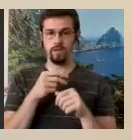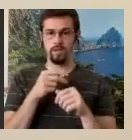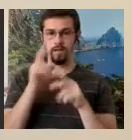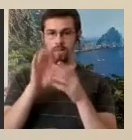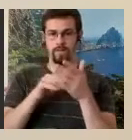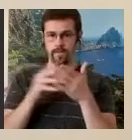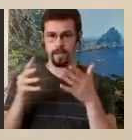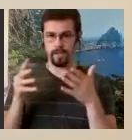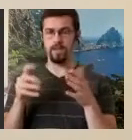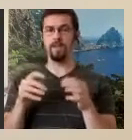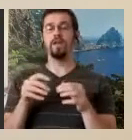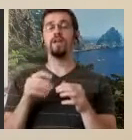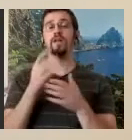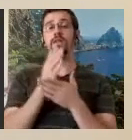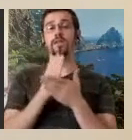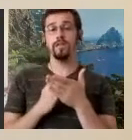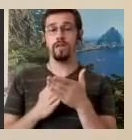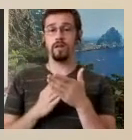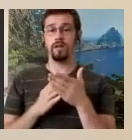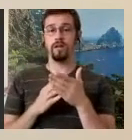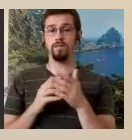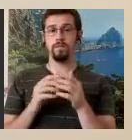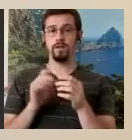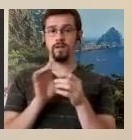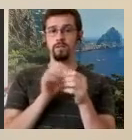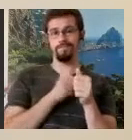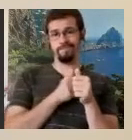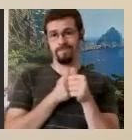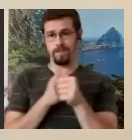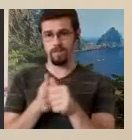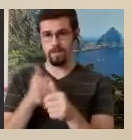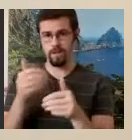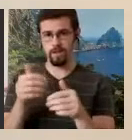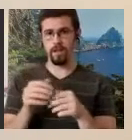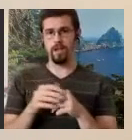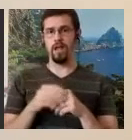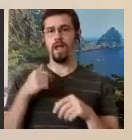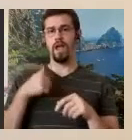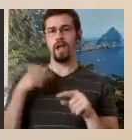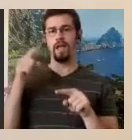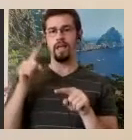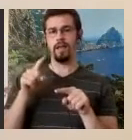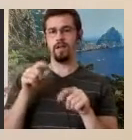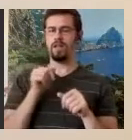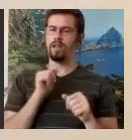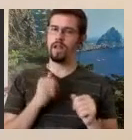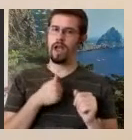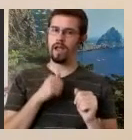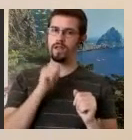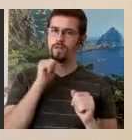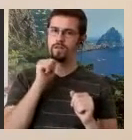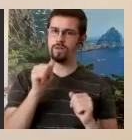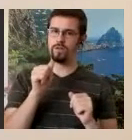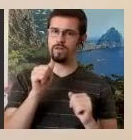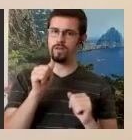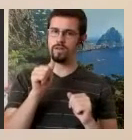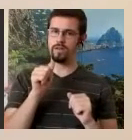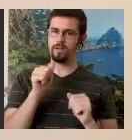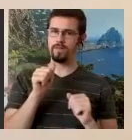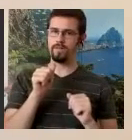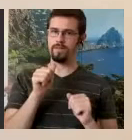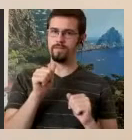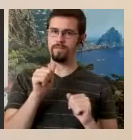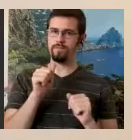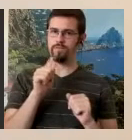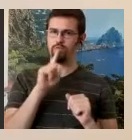set, moving towards a grapheme set. And I came up, I didn't reduce the handshakes that much